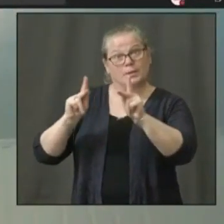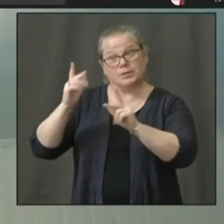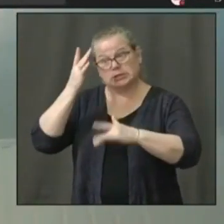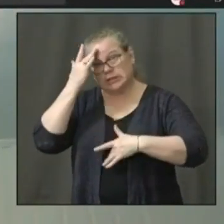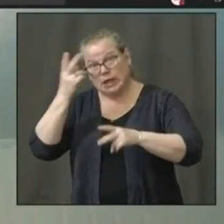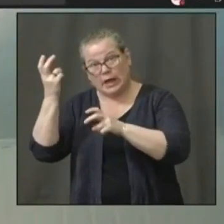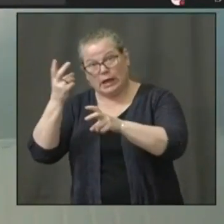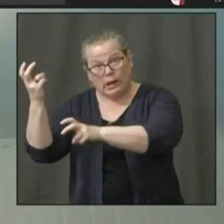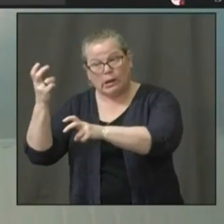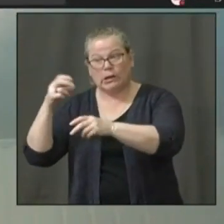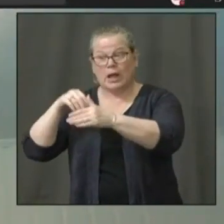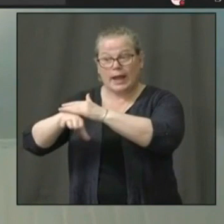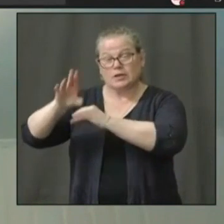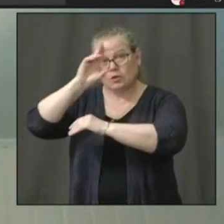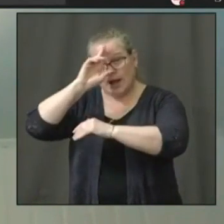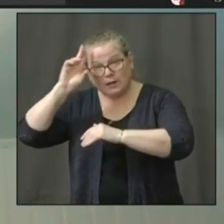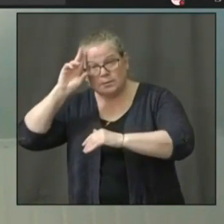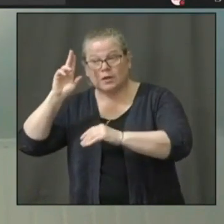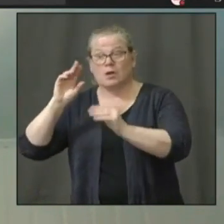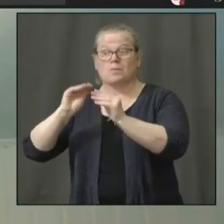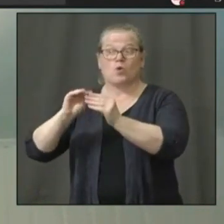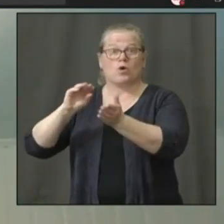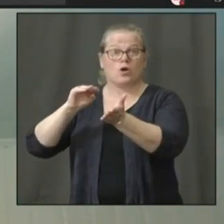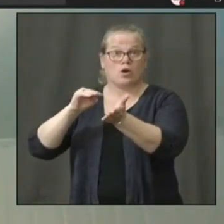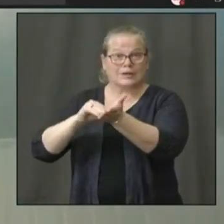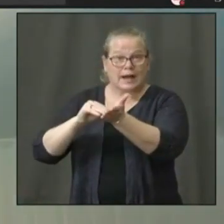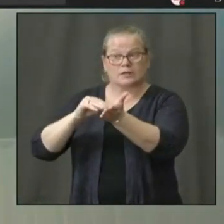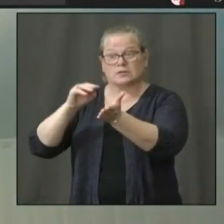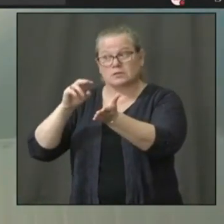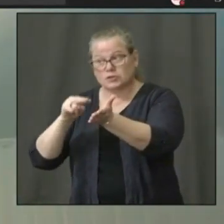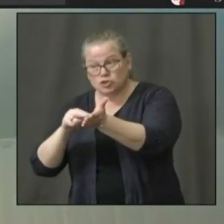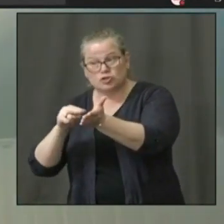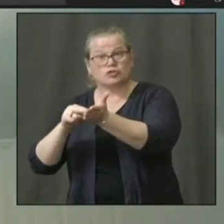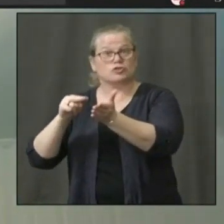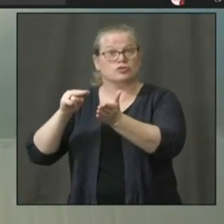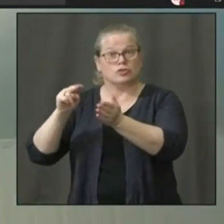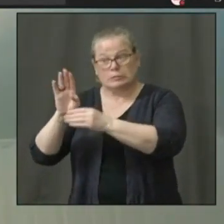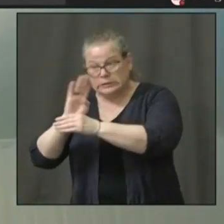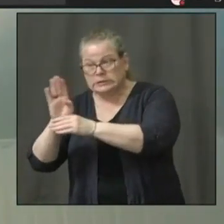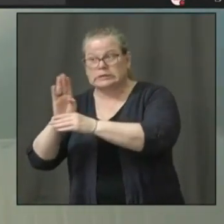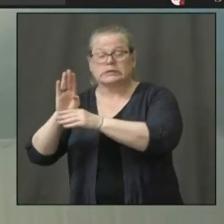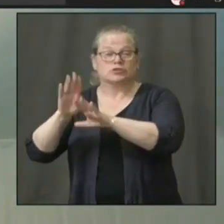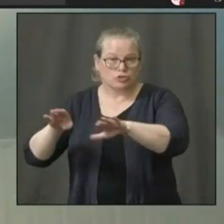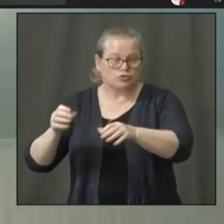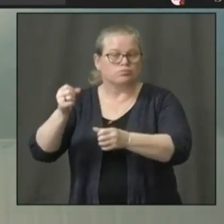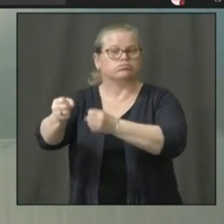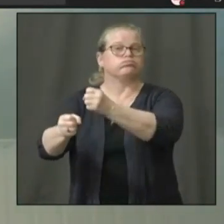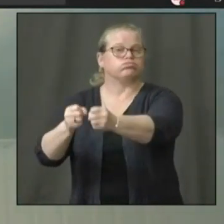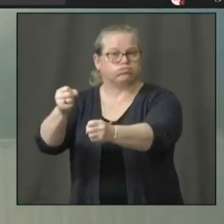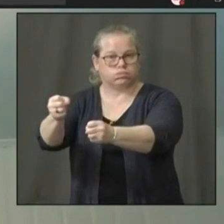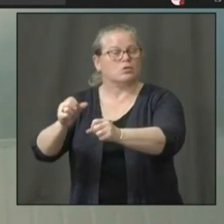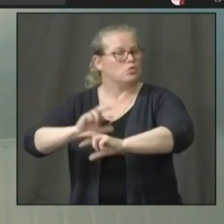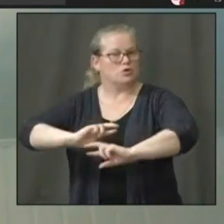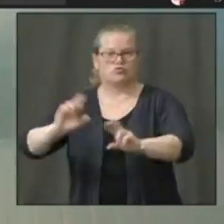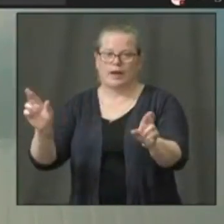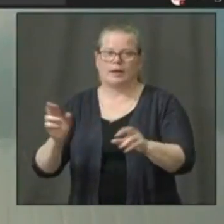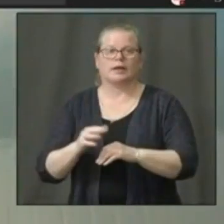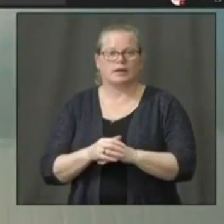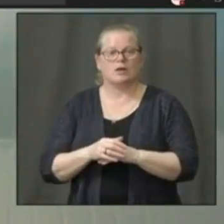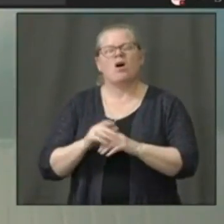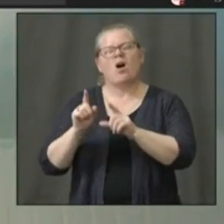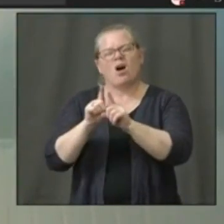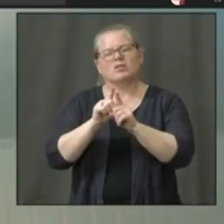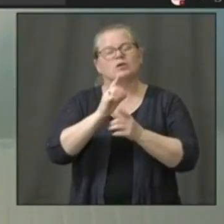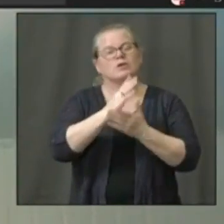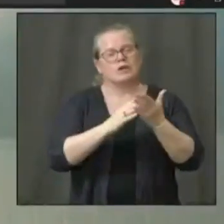We also have family childcare providers who stepped up and have offered some spaces to be ready for that